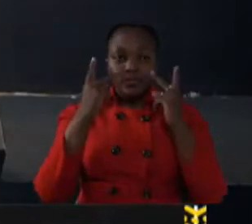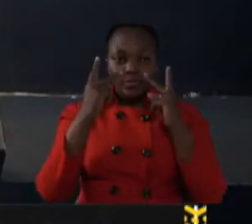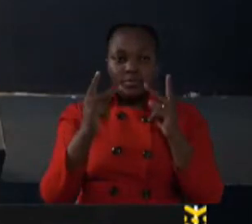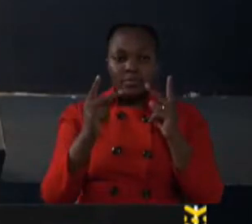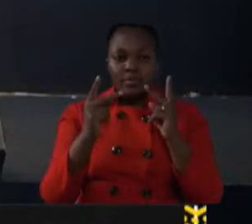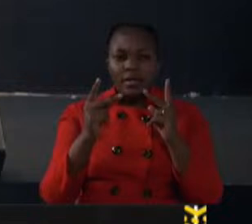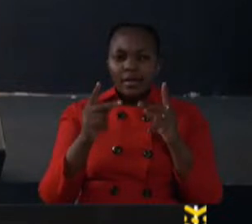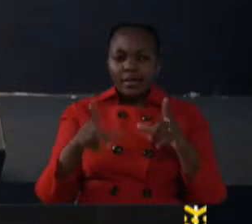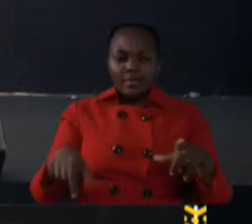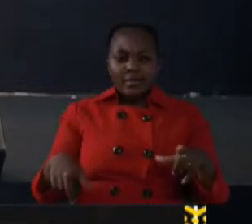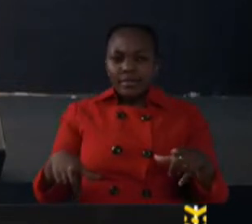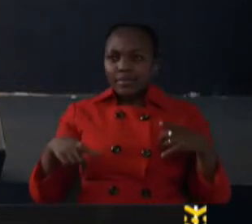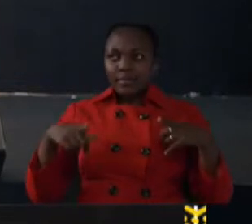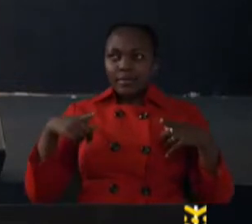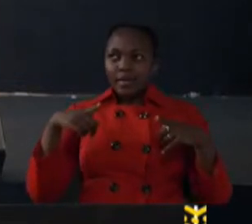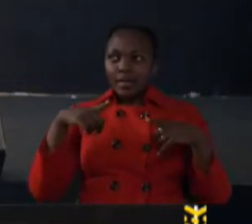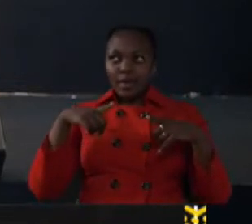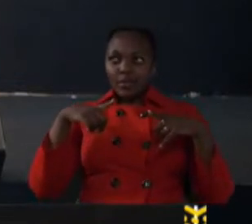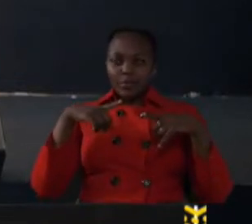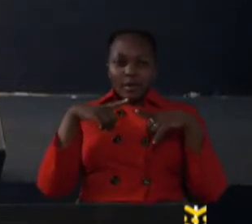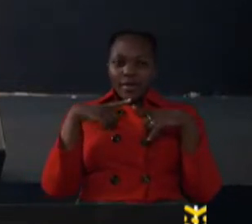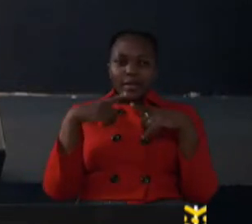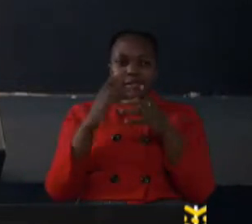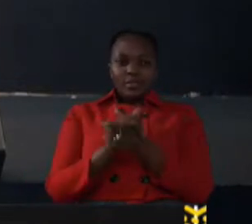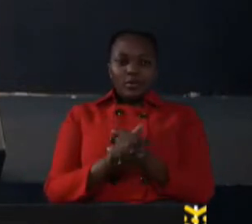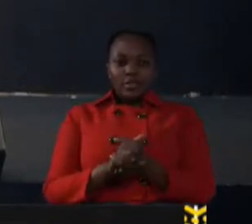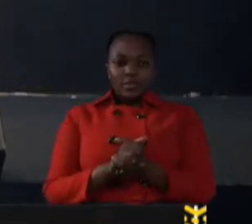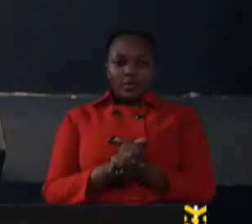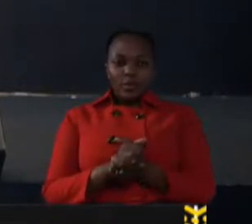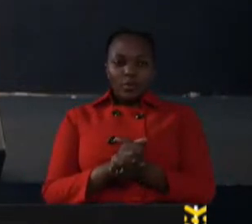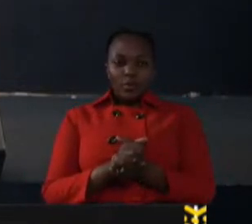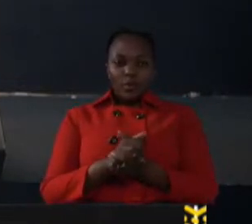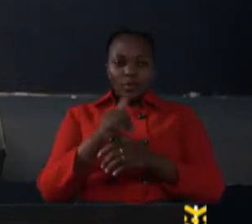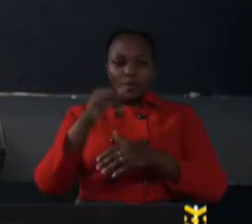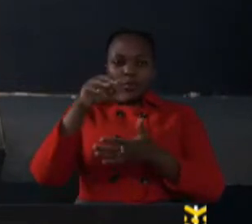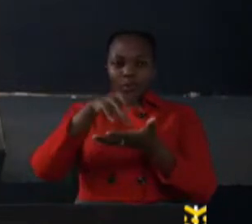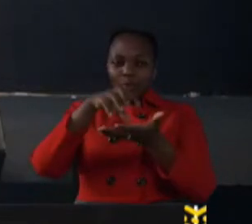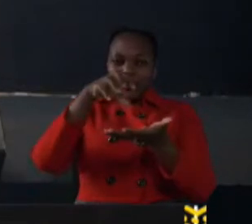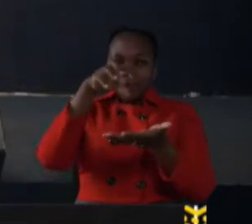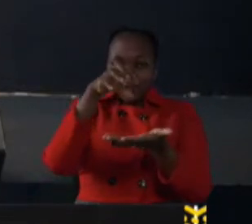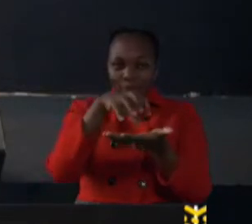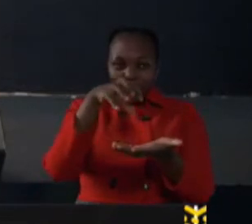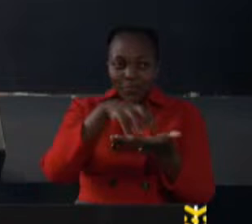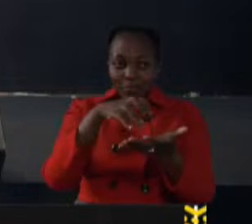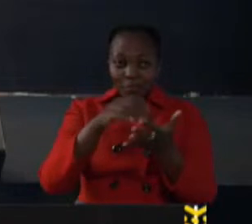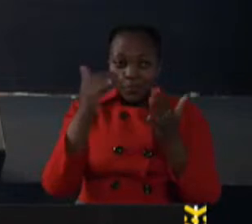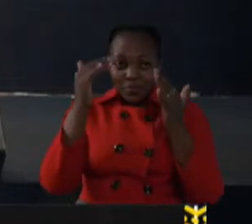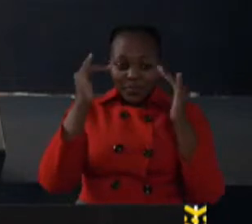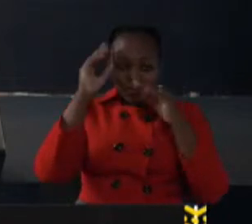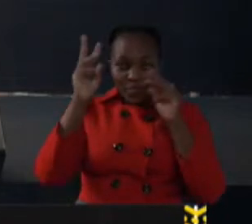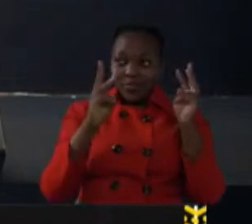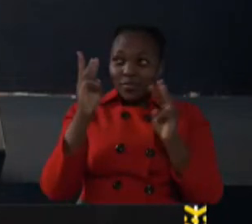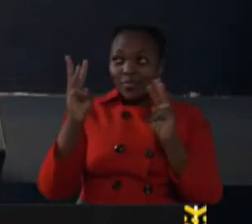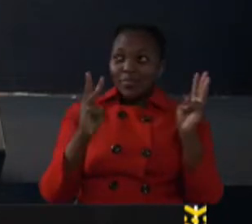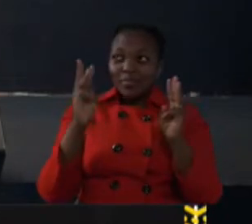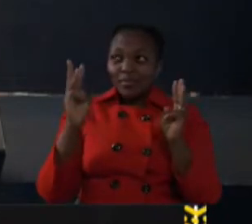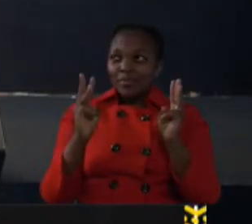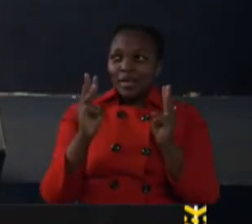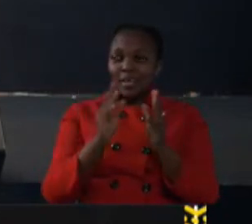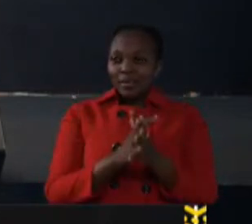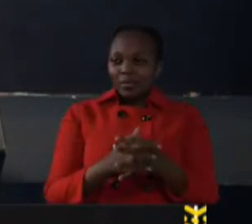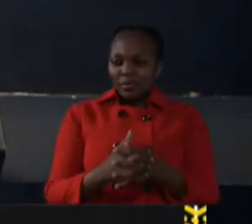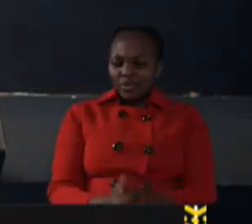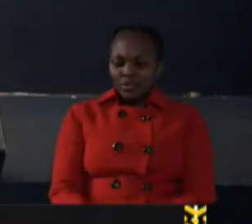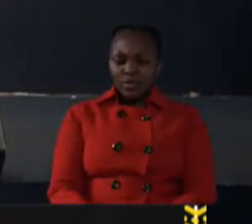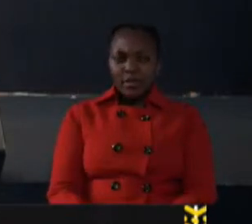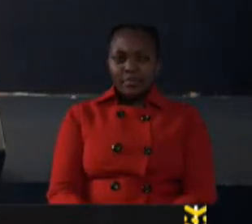Avatar: The Last Airbender. I'm already thinking, and I'm worried about how the concept of Appa, the concept